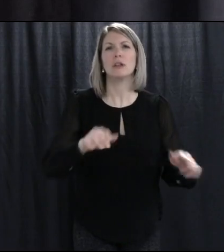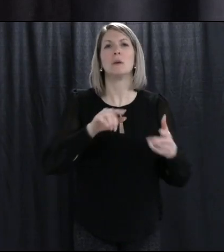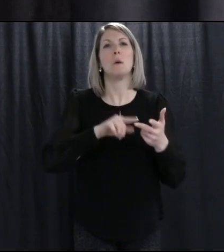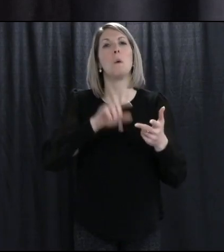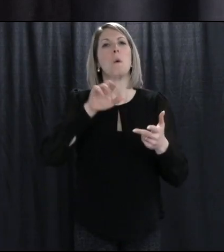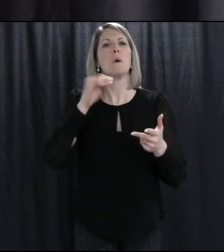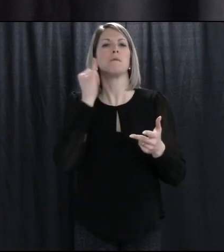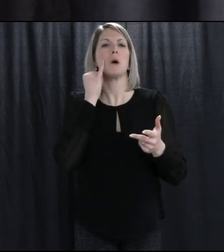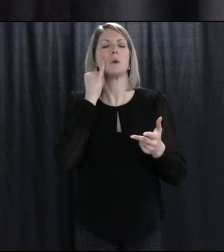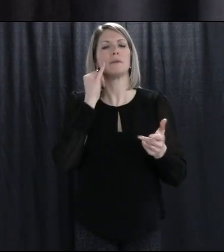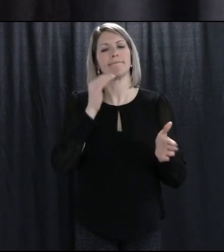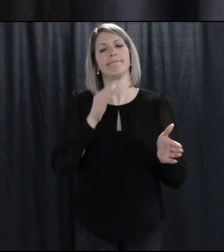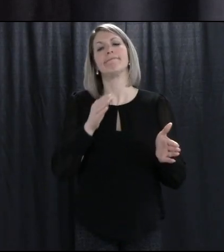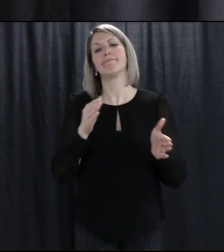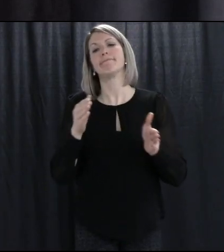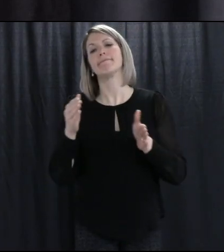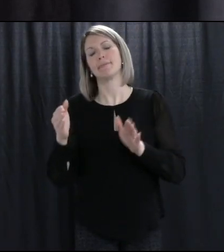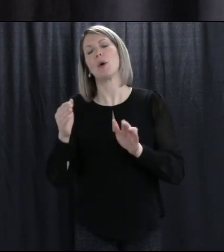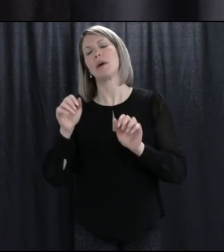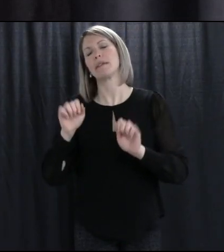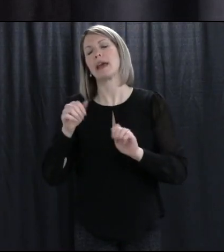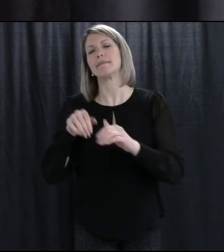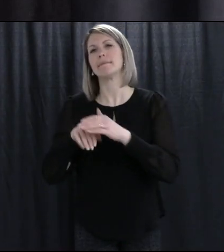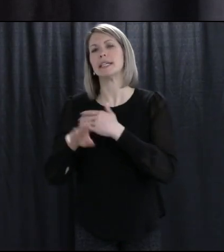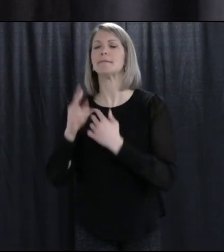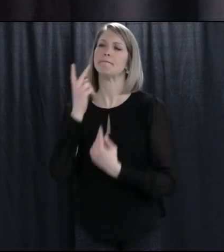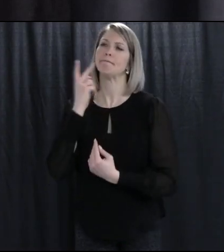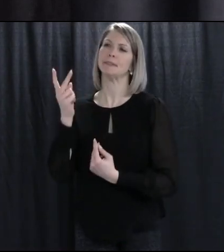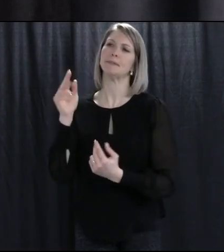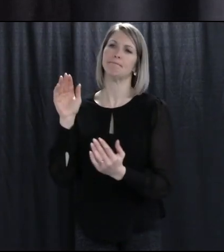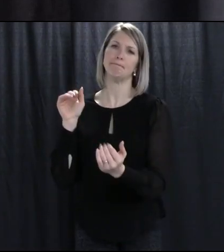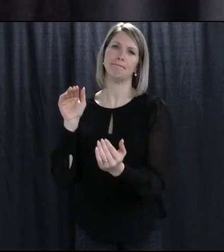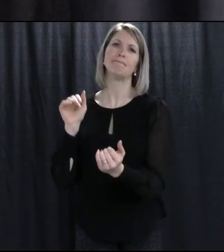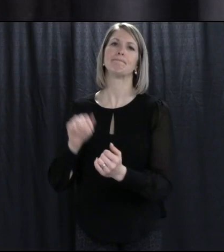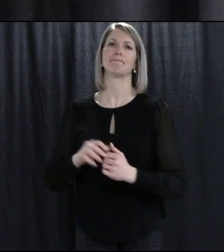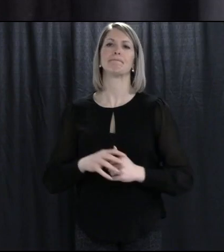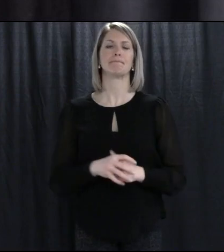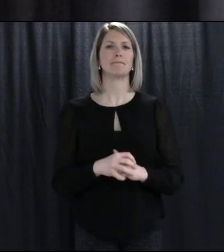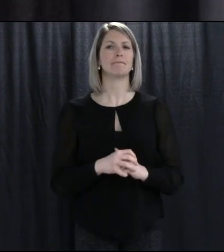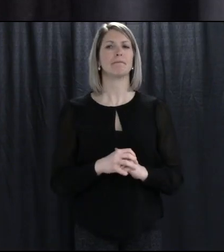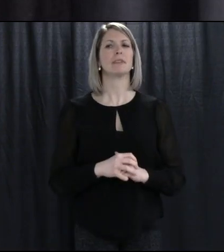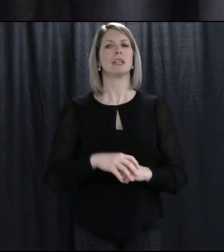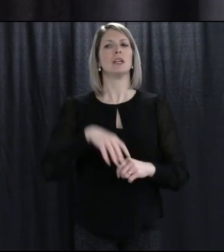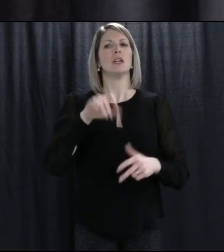admitted. The security at hospitals has been improved